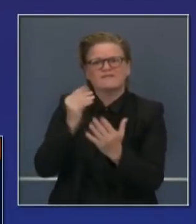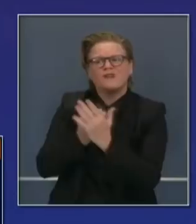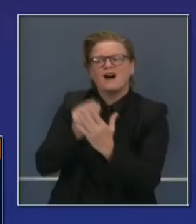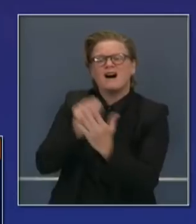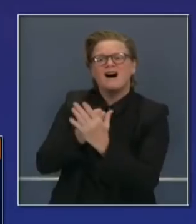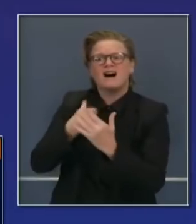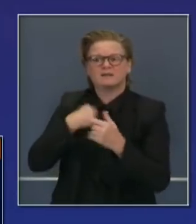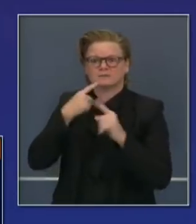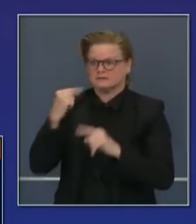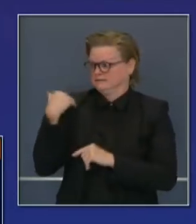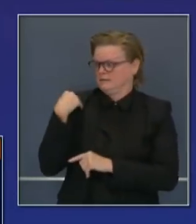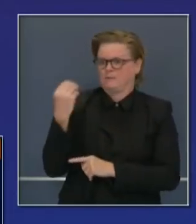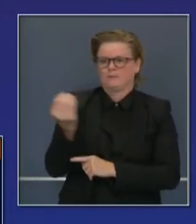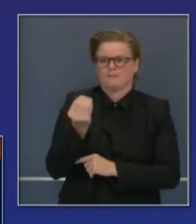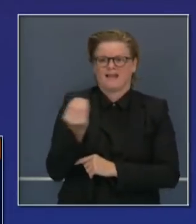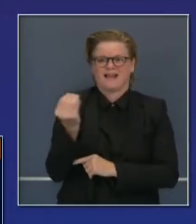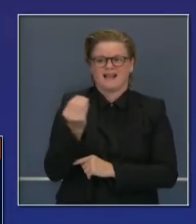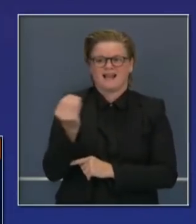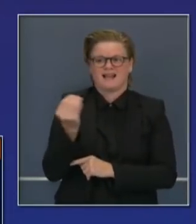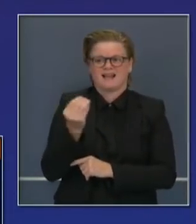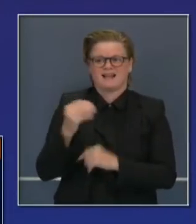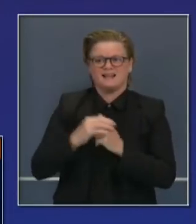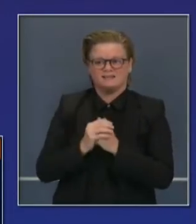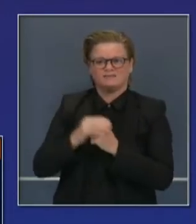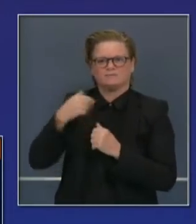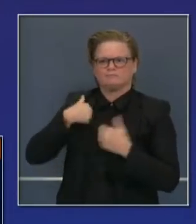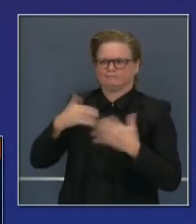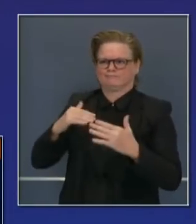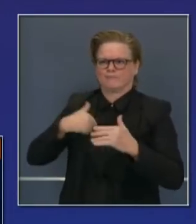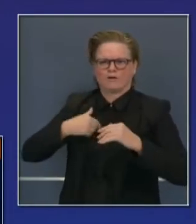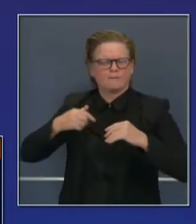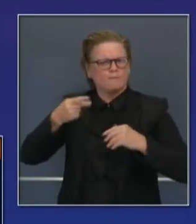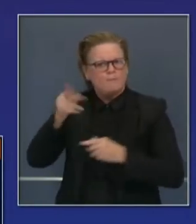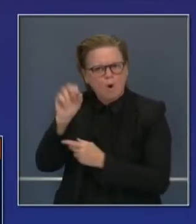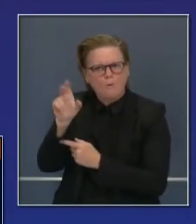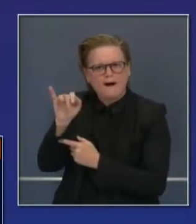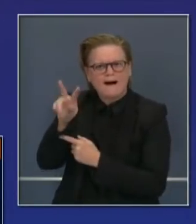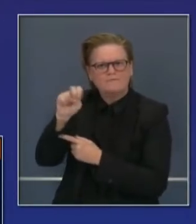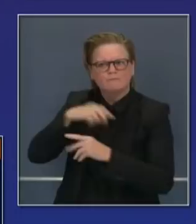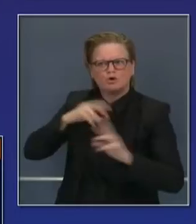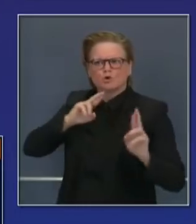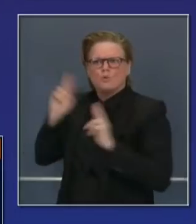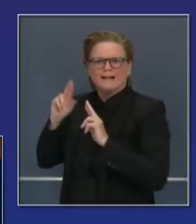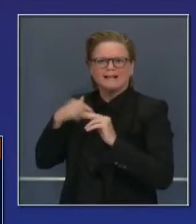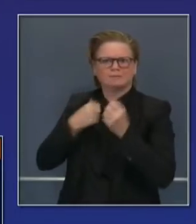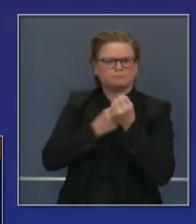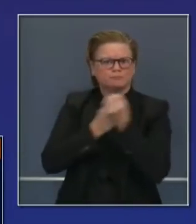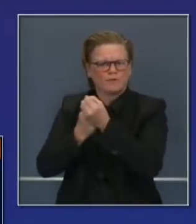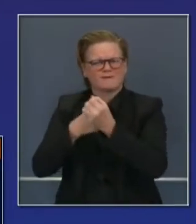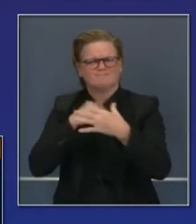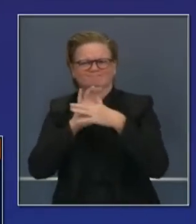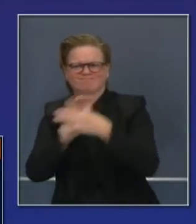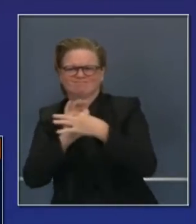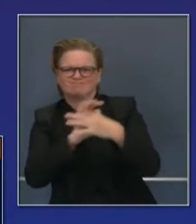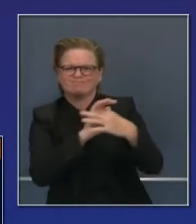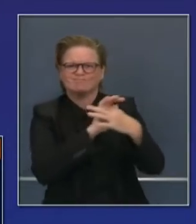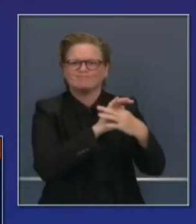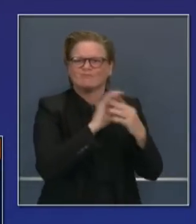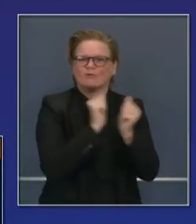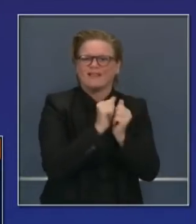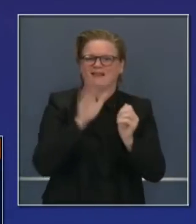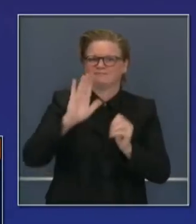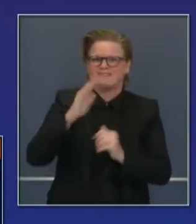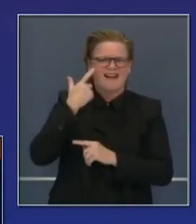new proactive efforts in support and in counsel and cooperation with the California legislature, which has